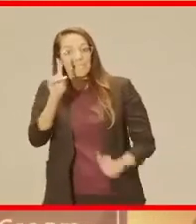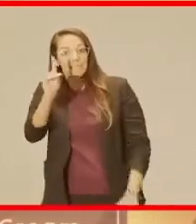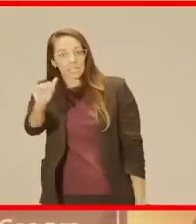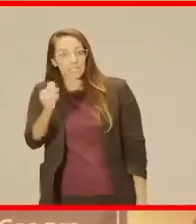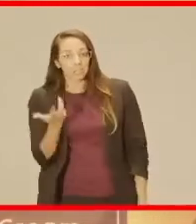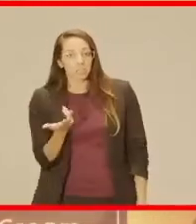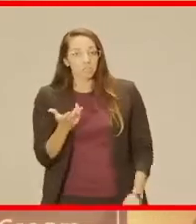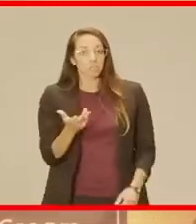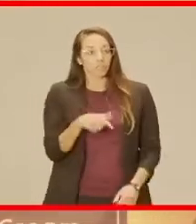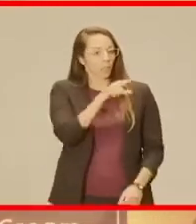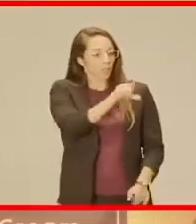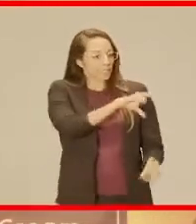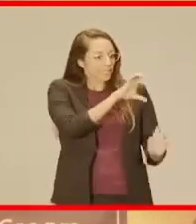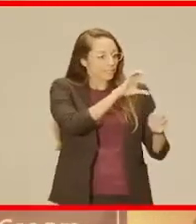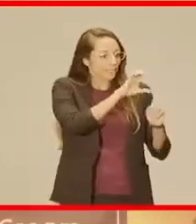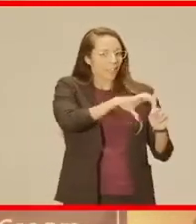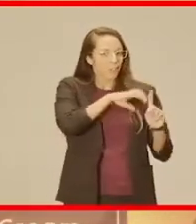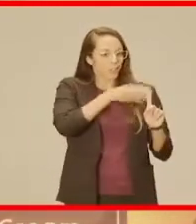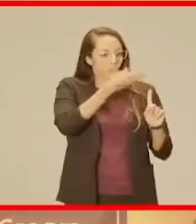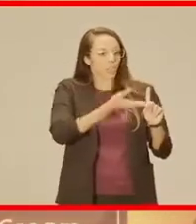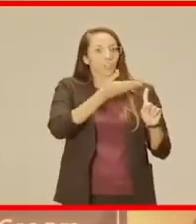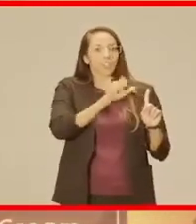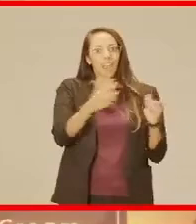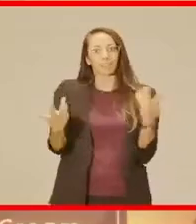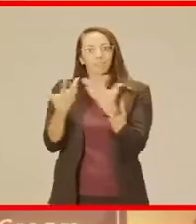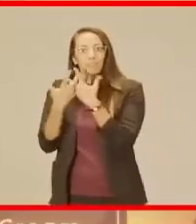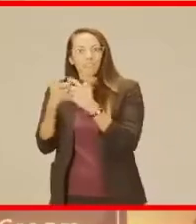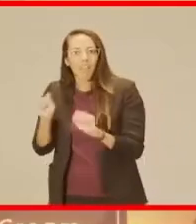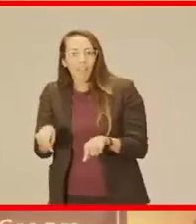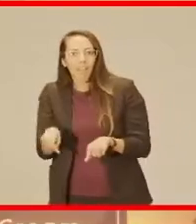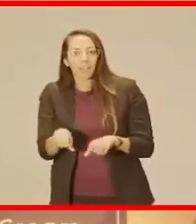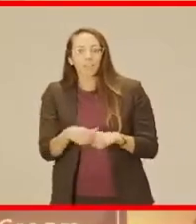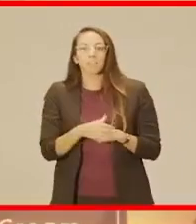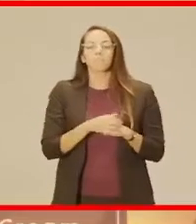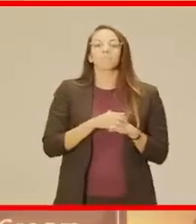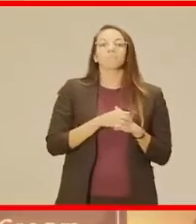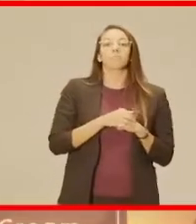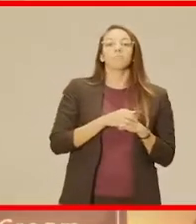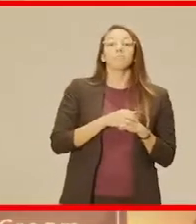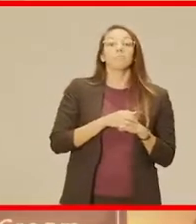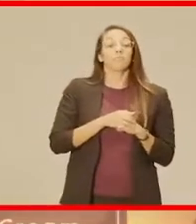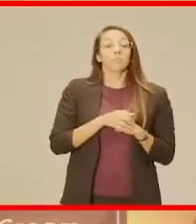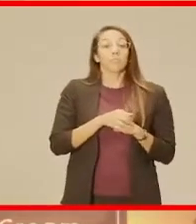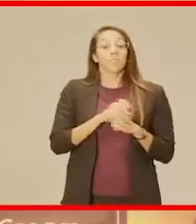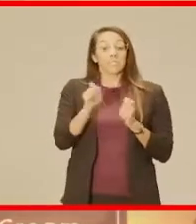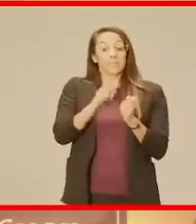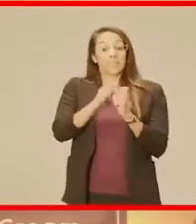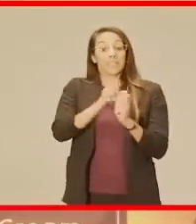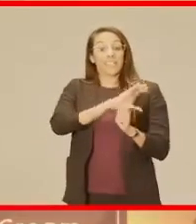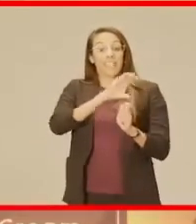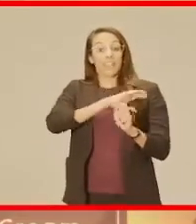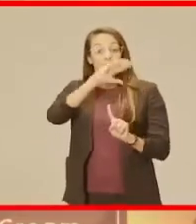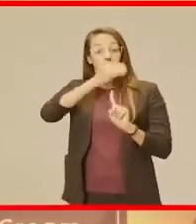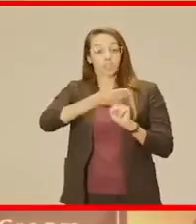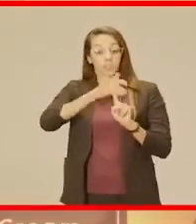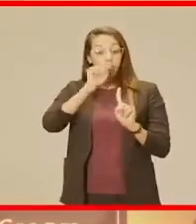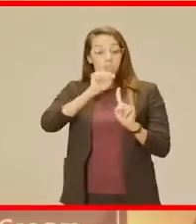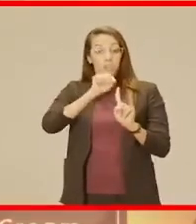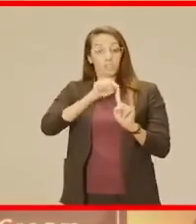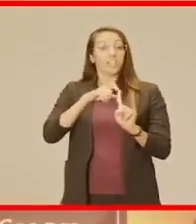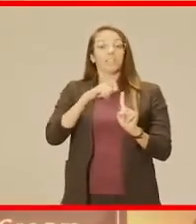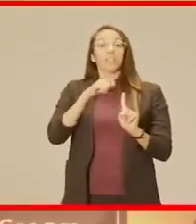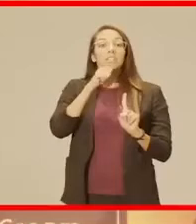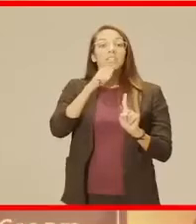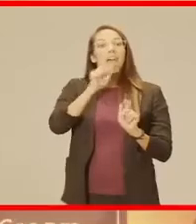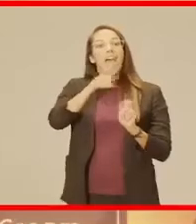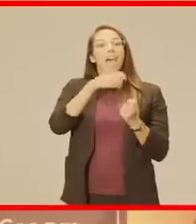my passion for anime is just because characters aren't labeled with a disability does not mean,